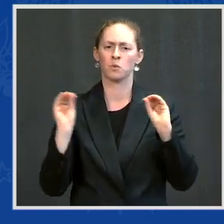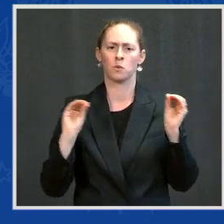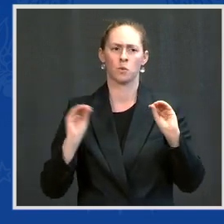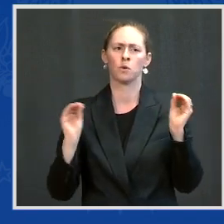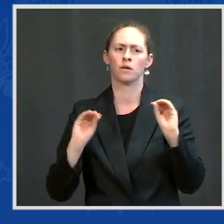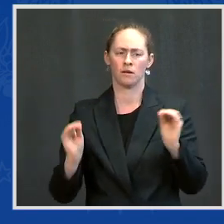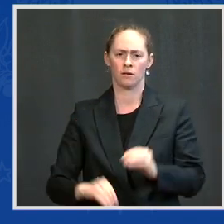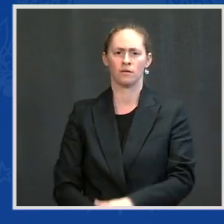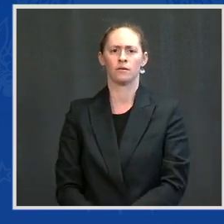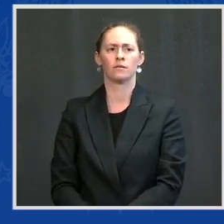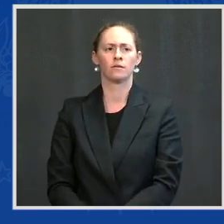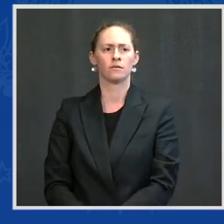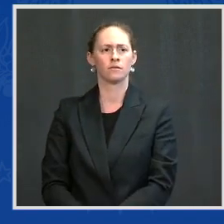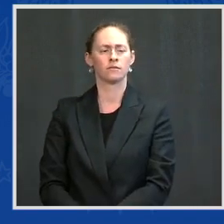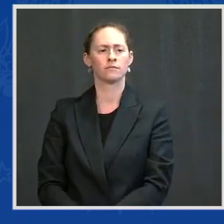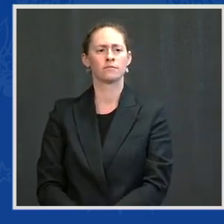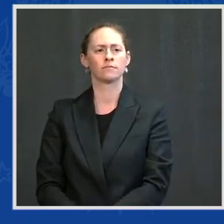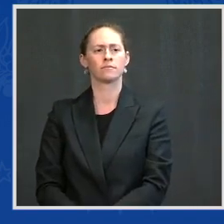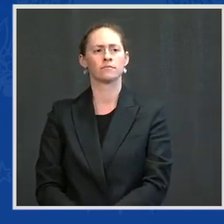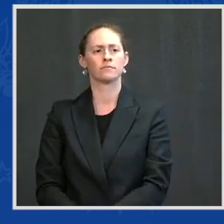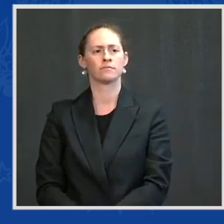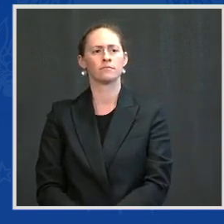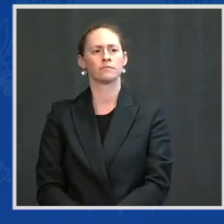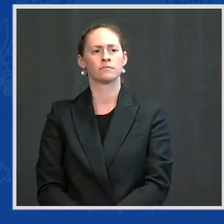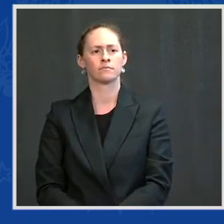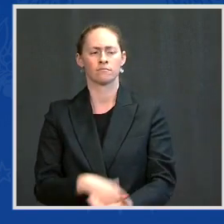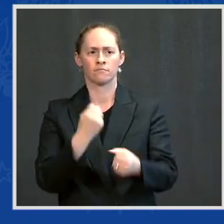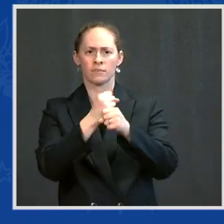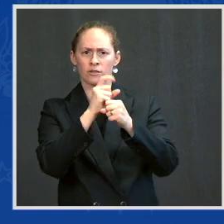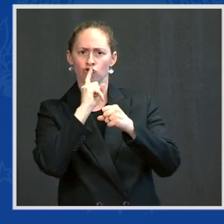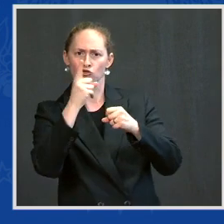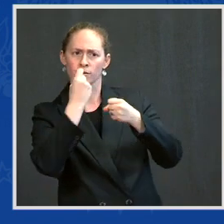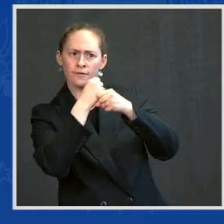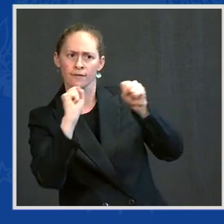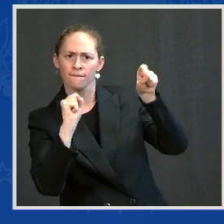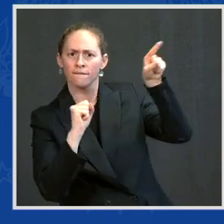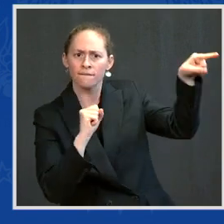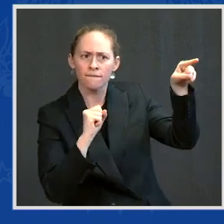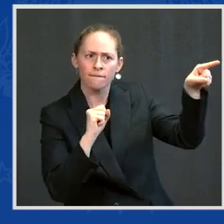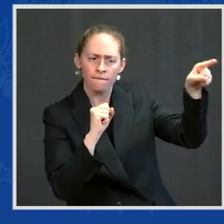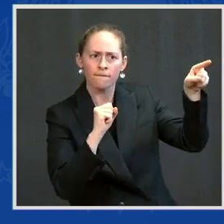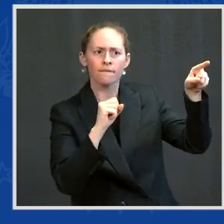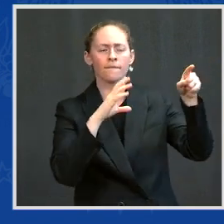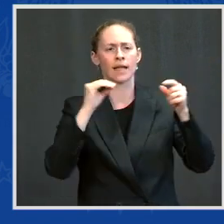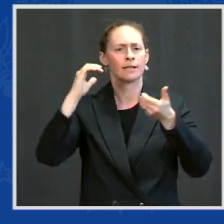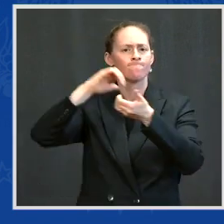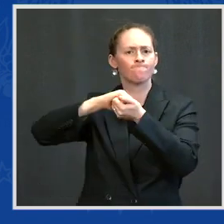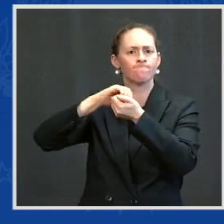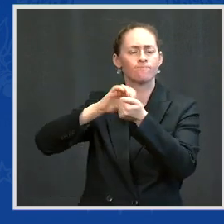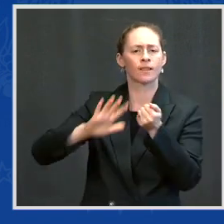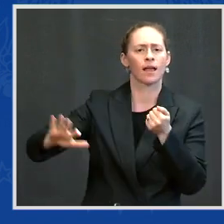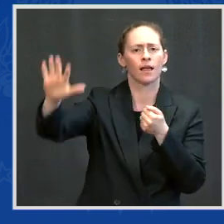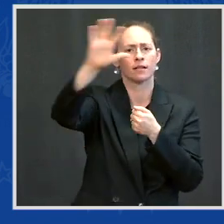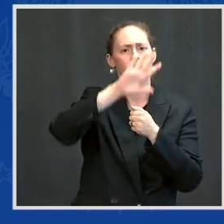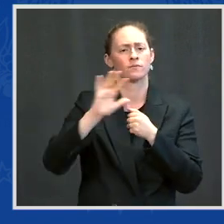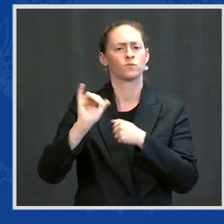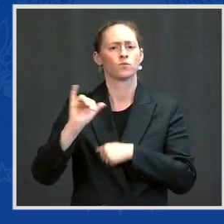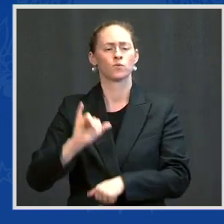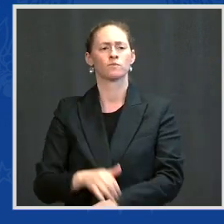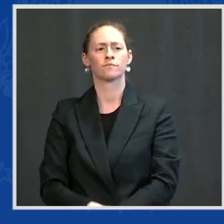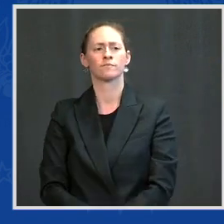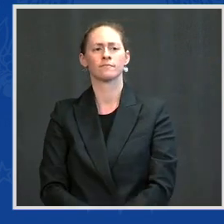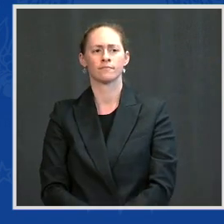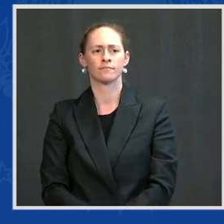our allies. You know, we closely studied what others have tried and what worked and what hasn't worked.